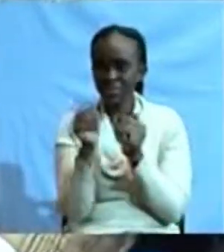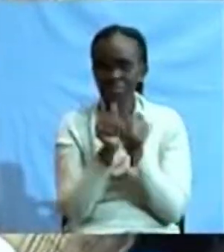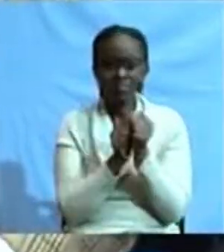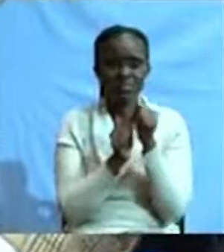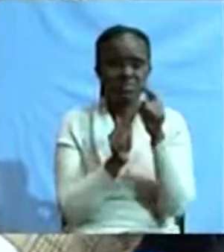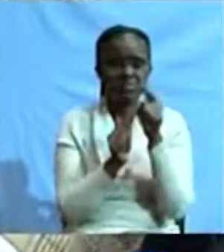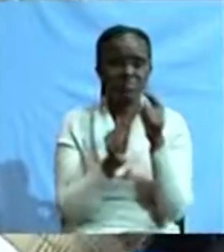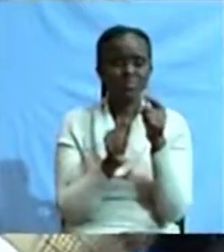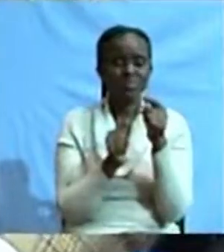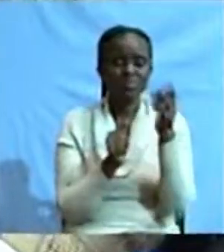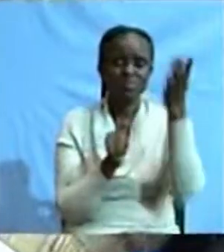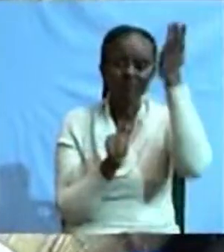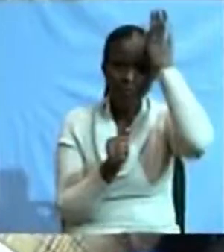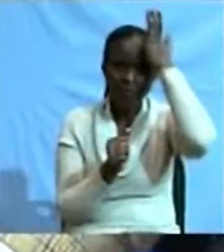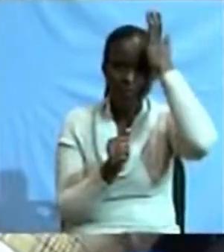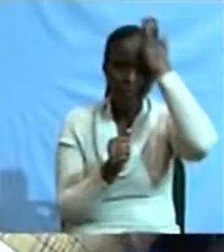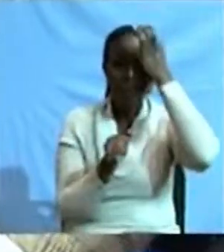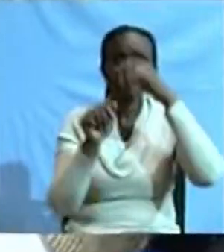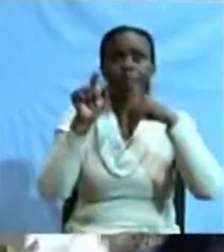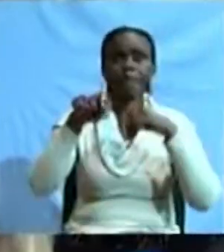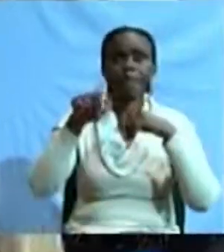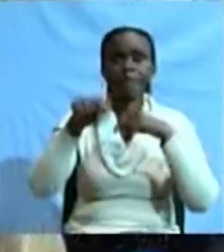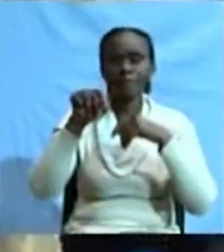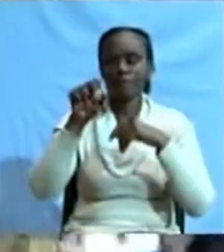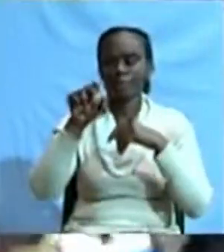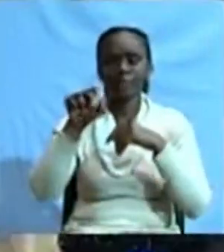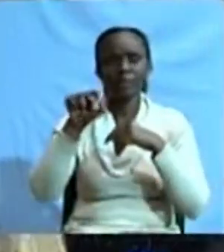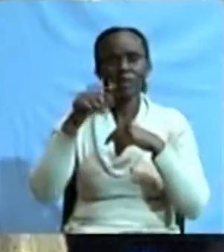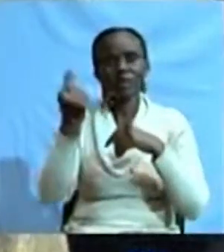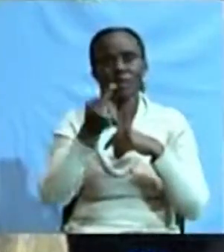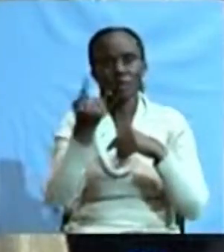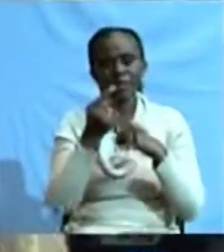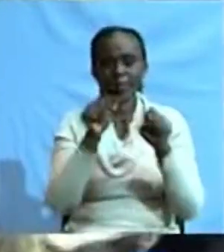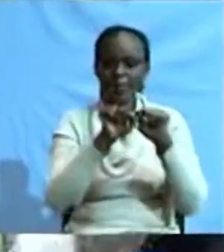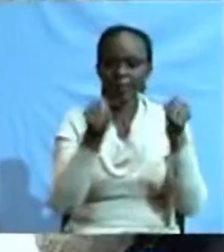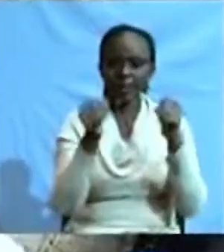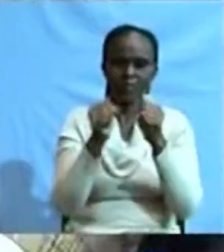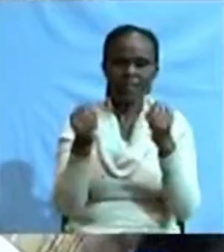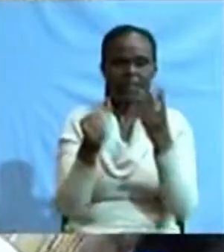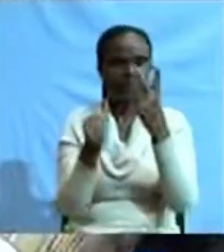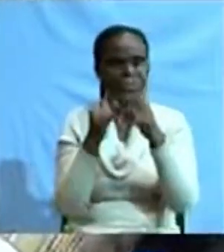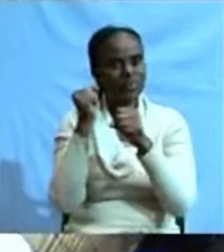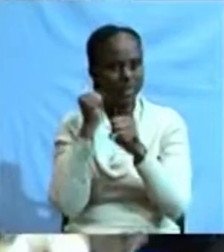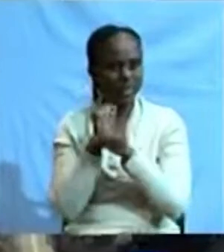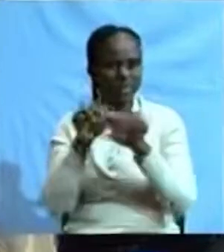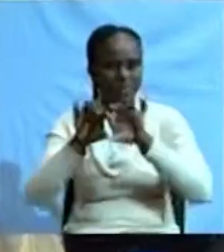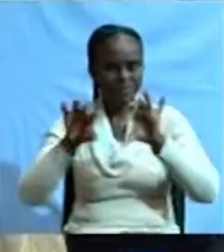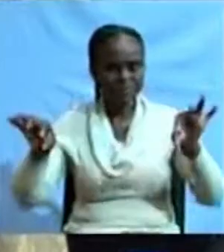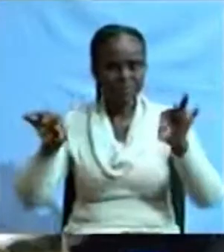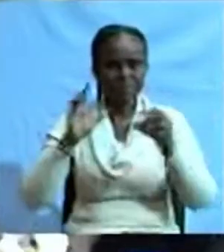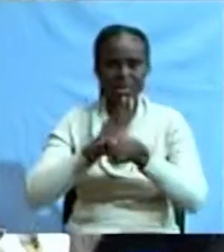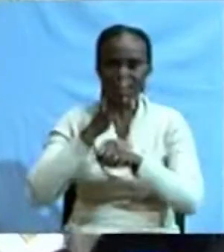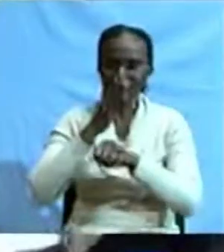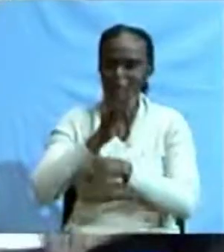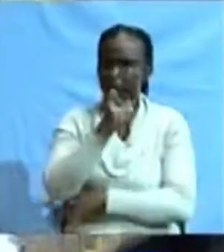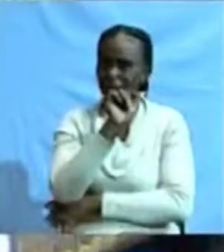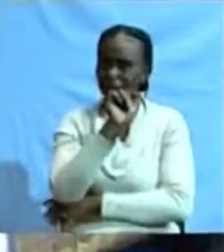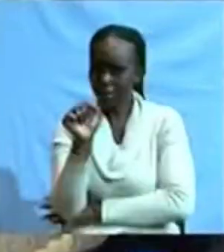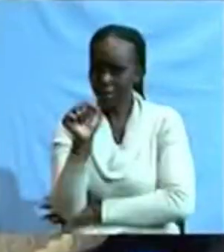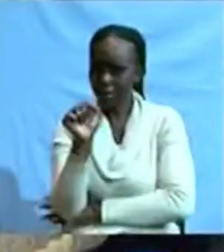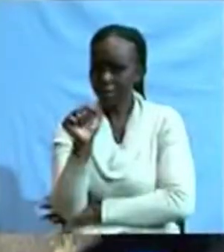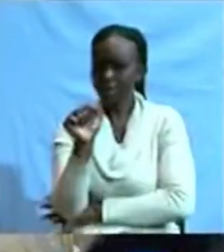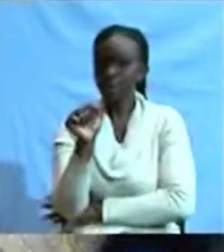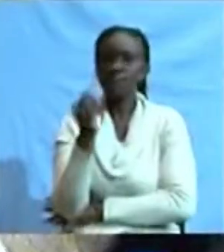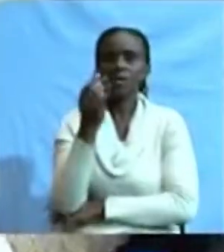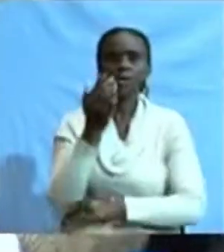they are due on demand. It's just courteous that we break them in 2 installments. Once the bill, as the chair has said,